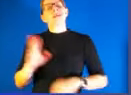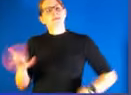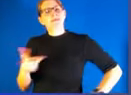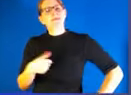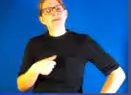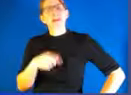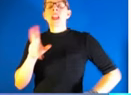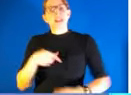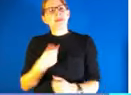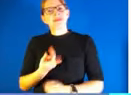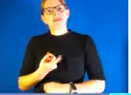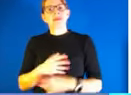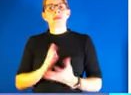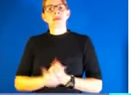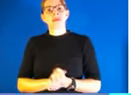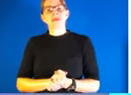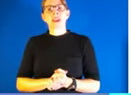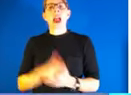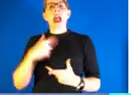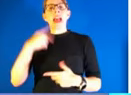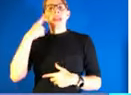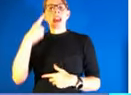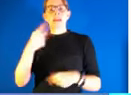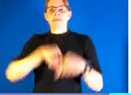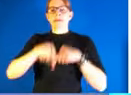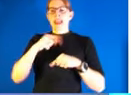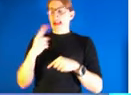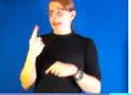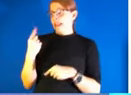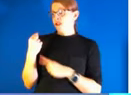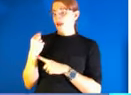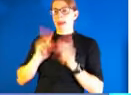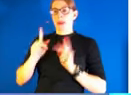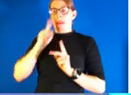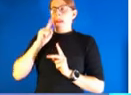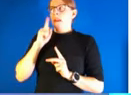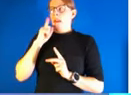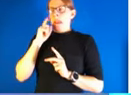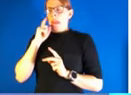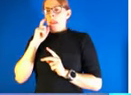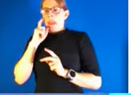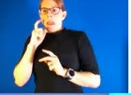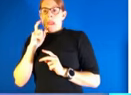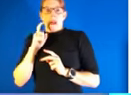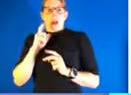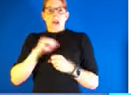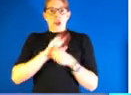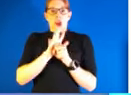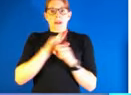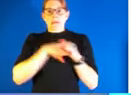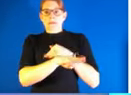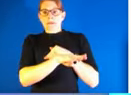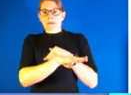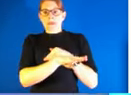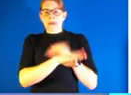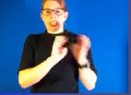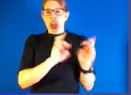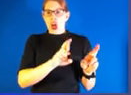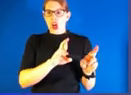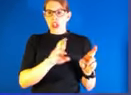you not I think if we back up a year ago, people were thinking, I have COVID, I should go to the emergency room and get care. Is that no longer the case? If